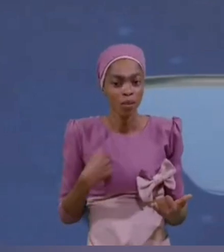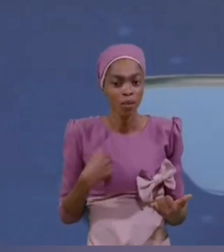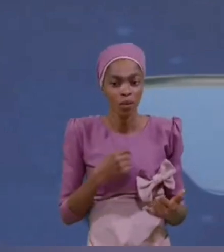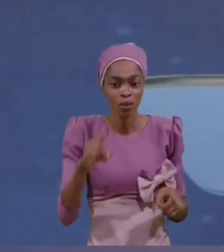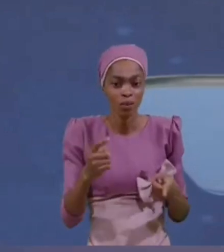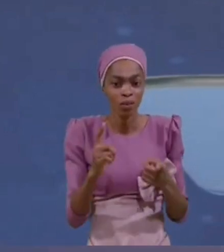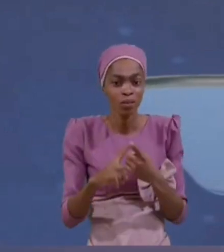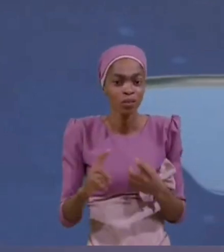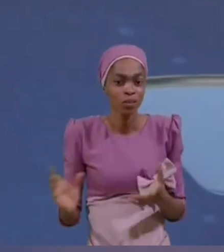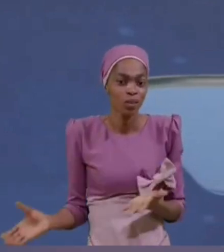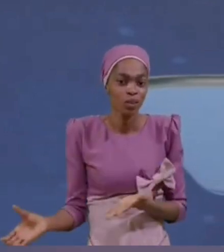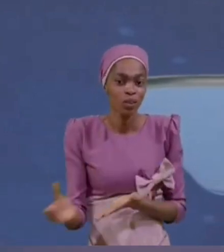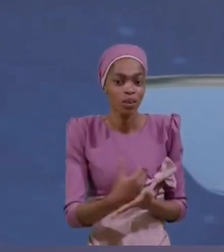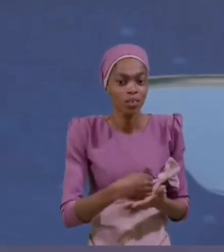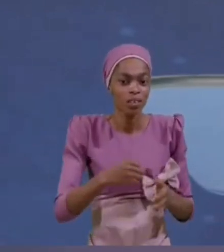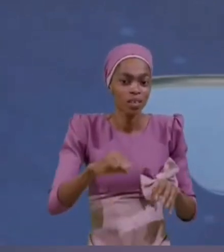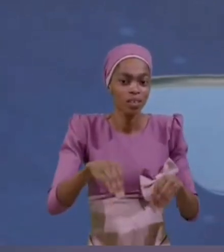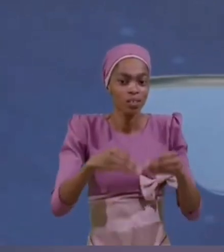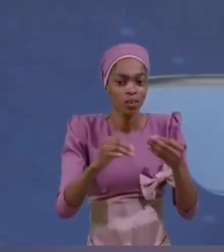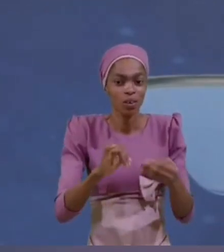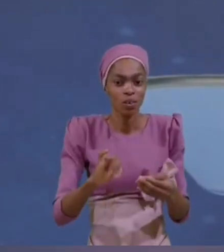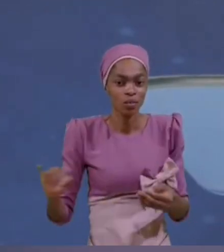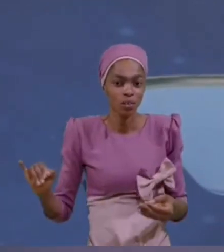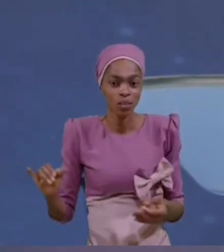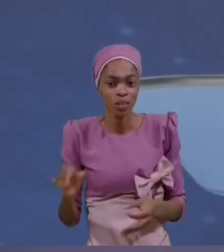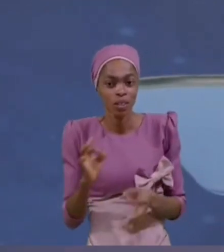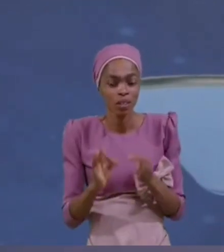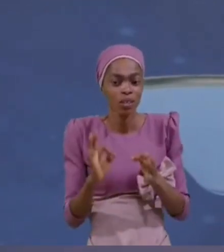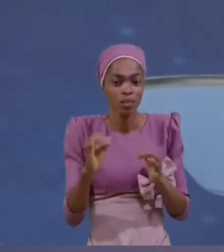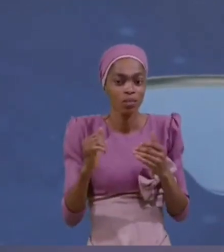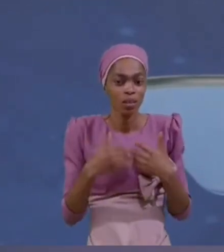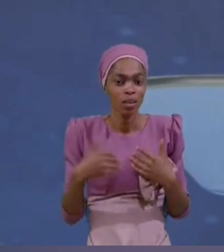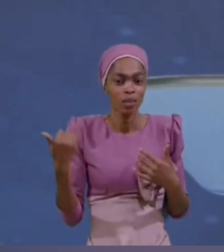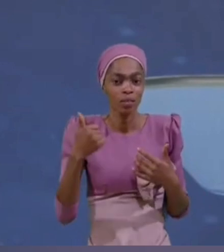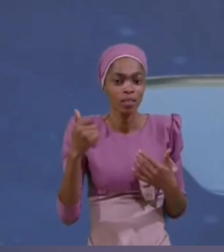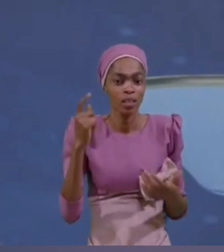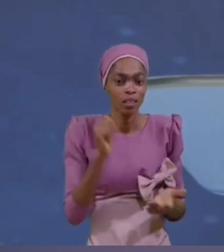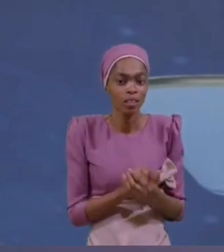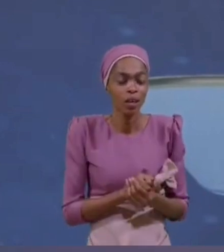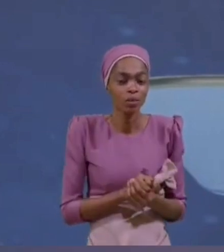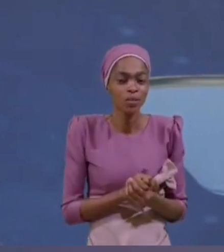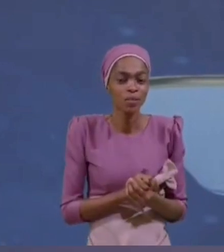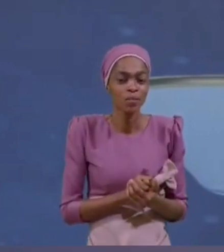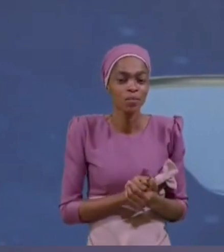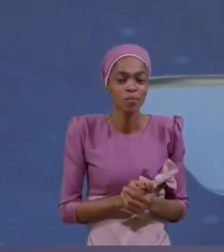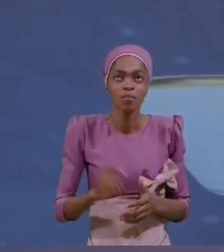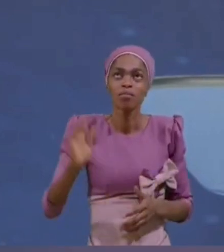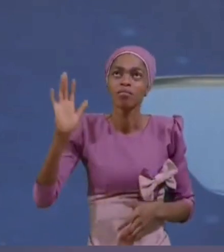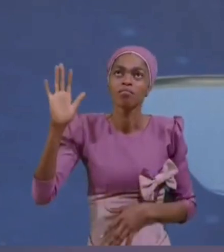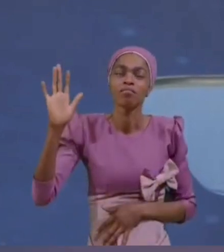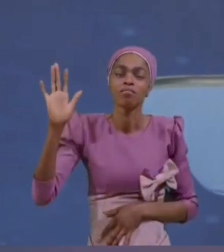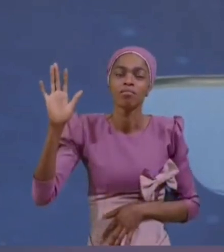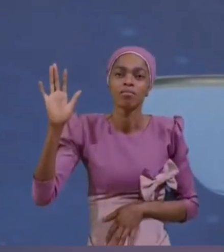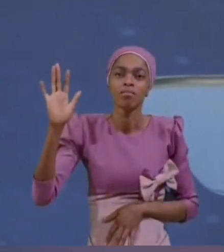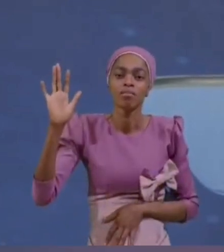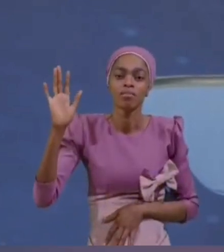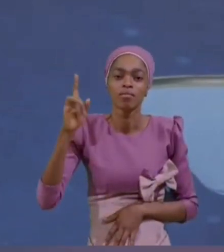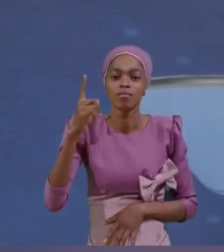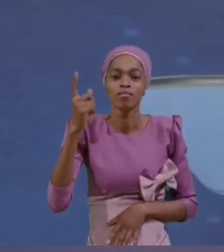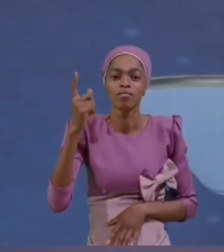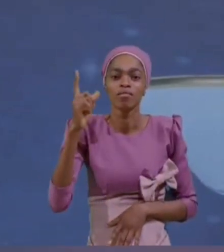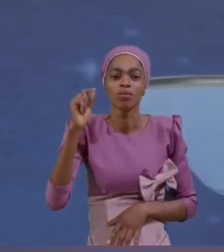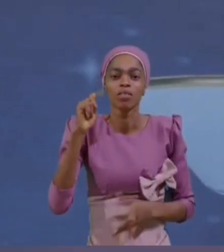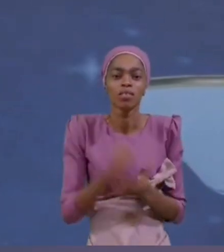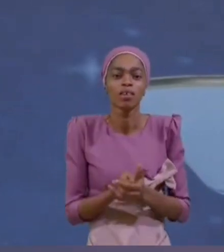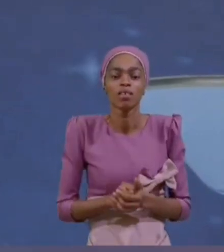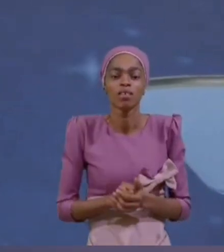collect offering. If you have 10,000 naira, raise up your hand. 20,000,